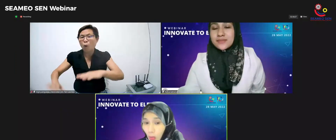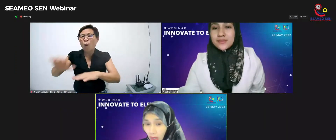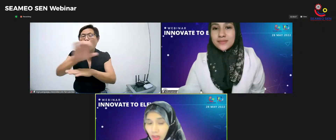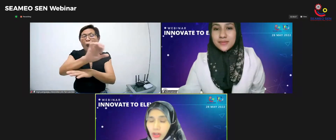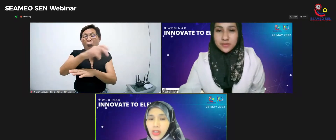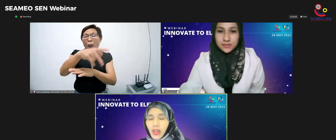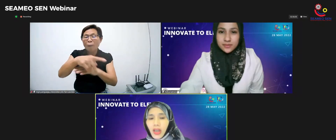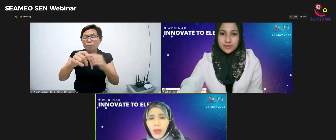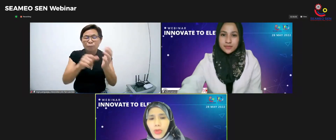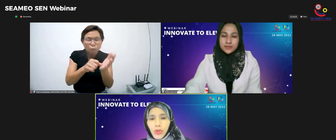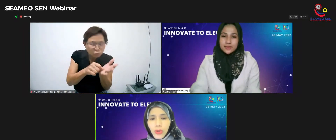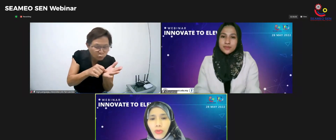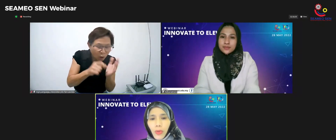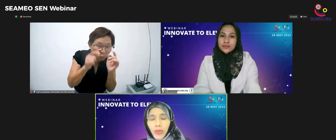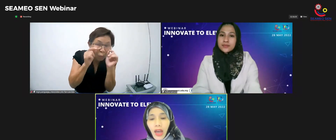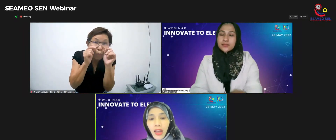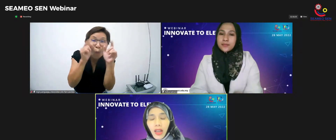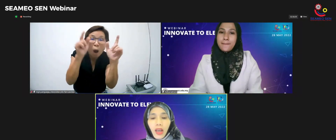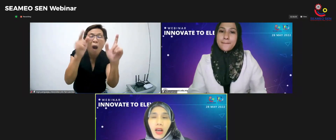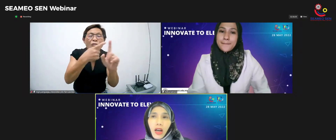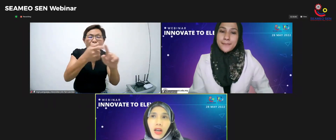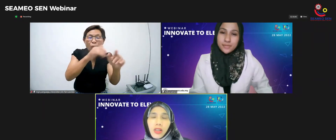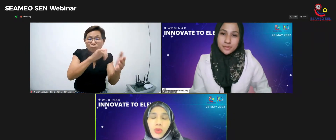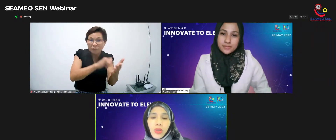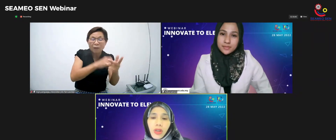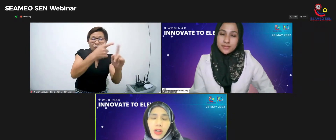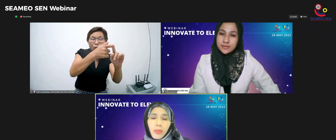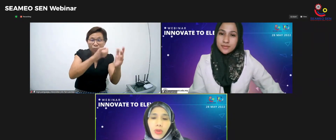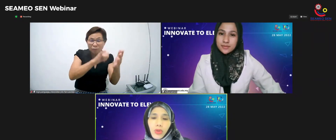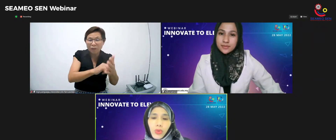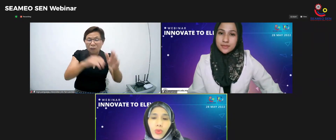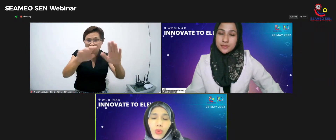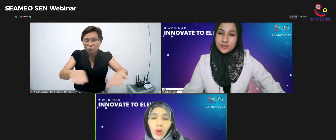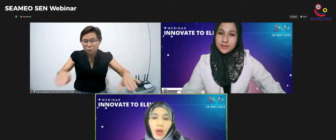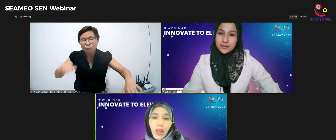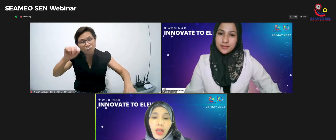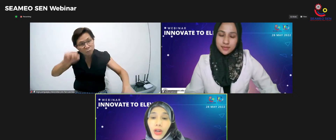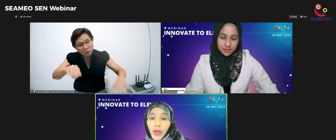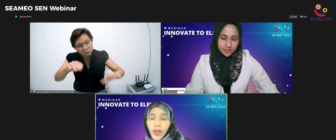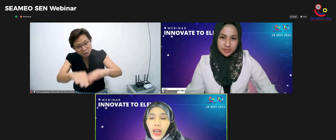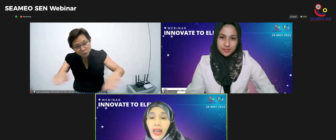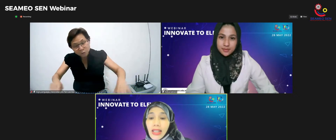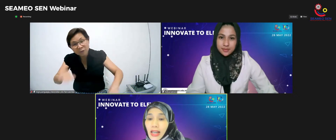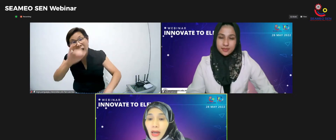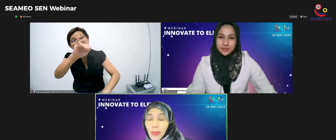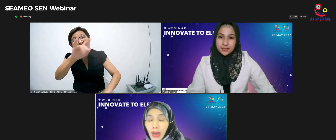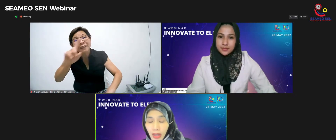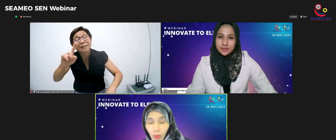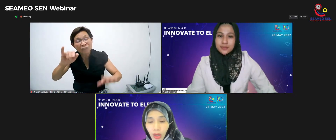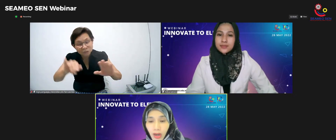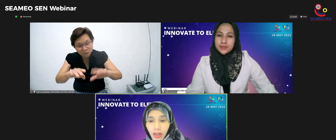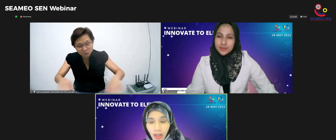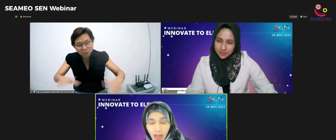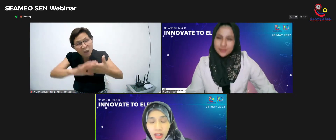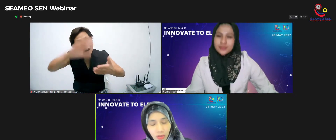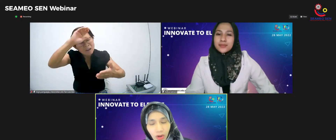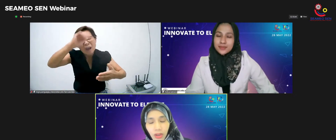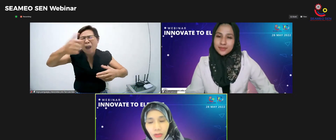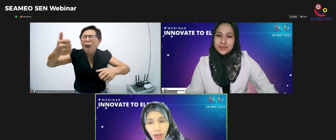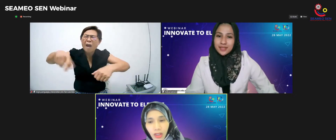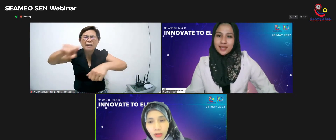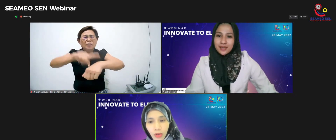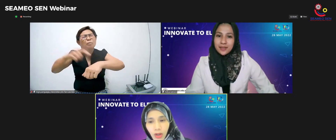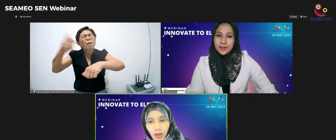drug awareness, and I'm sure from that students are able to learn anytime, anywhere, and it's